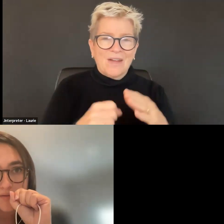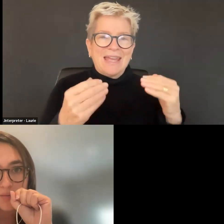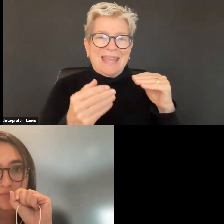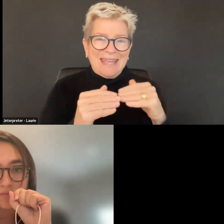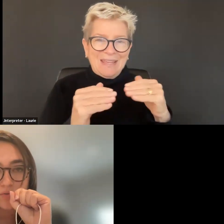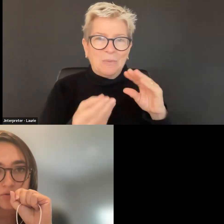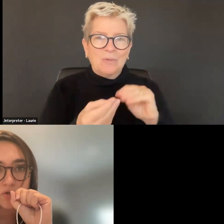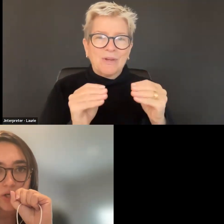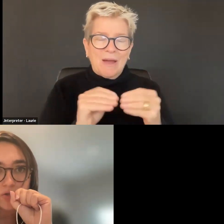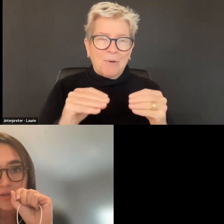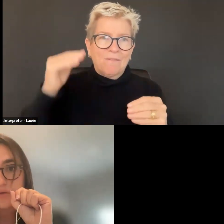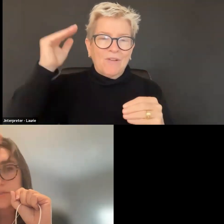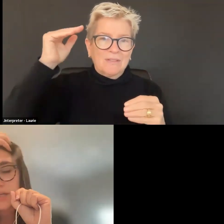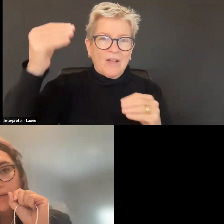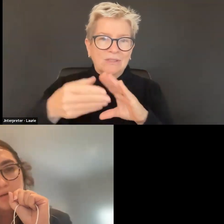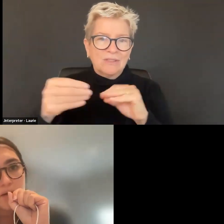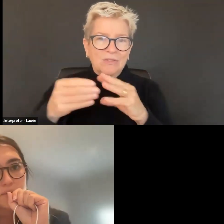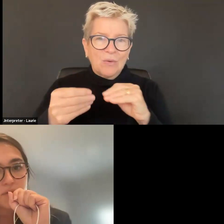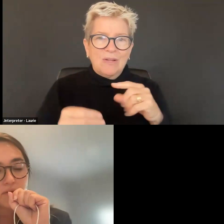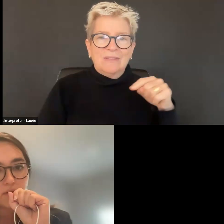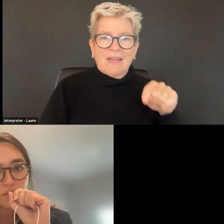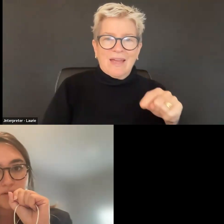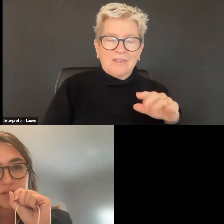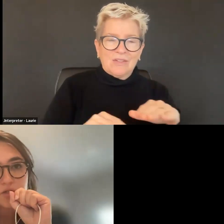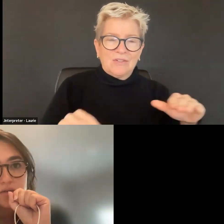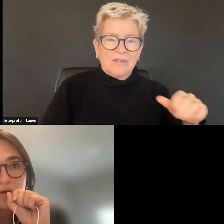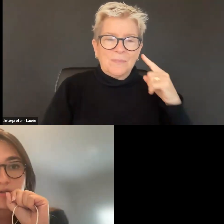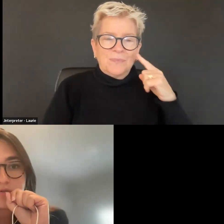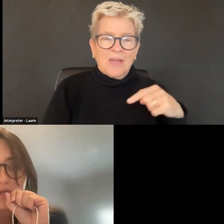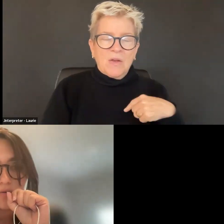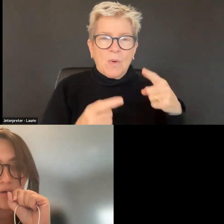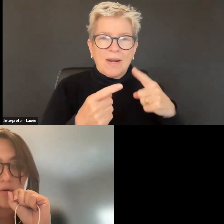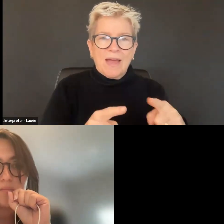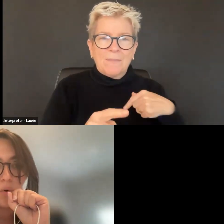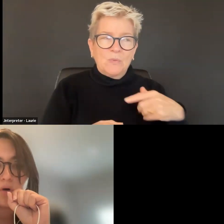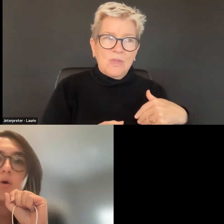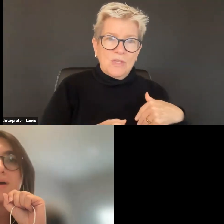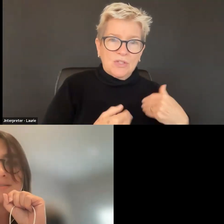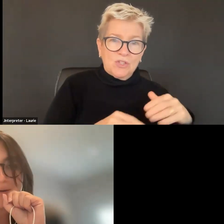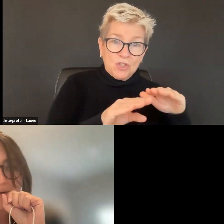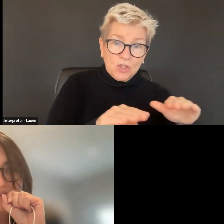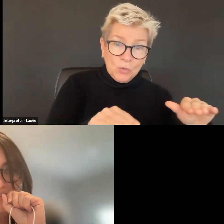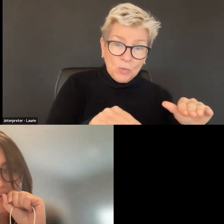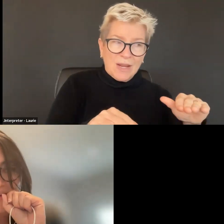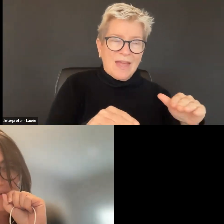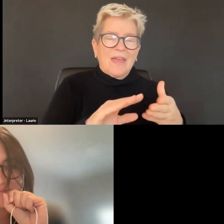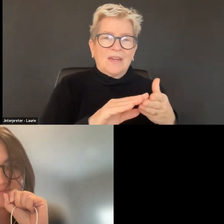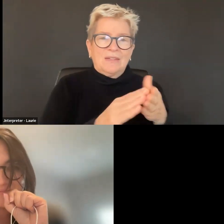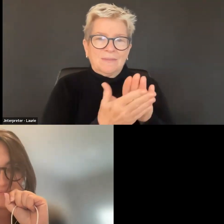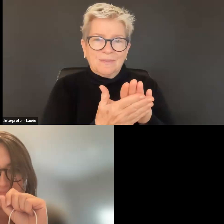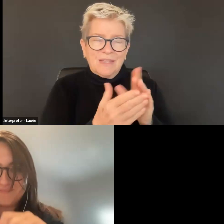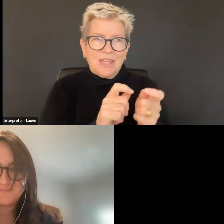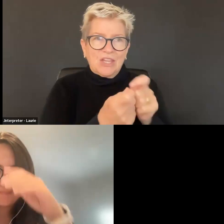the landscape of resources changes at 13 and the varying presentations among children and youth. So more a request than a question. Thank you.